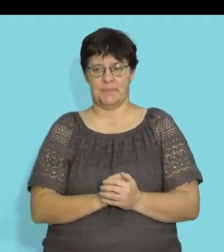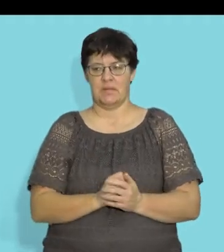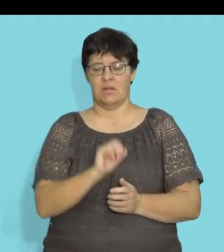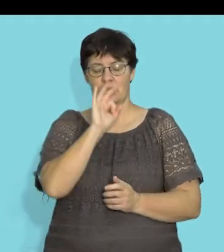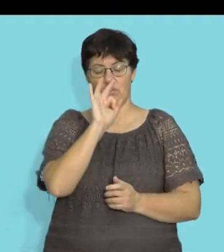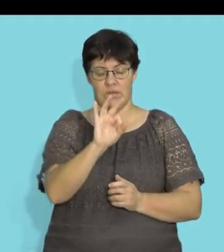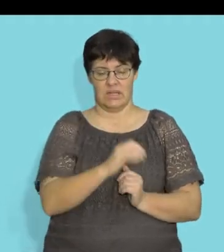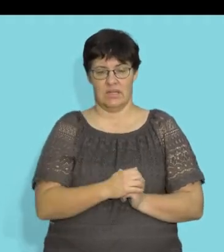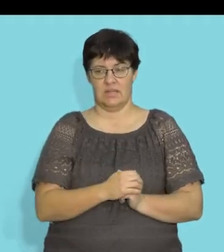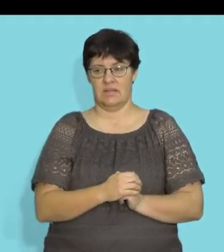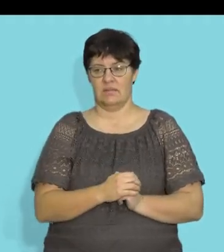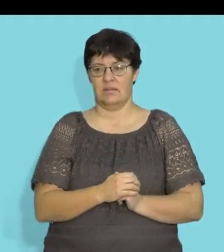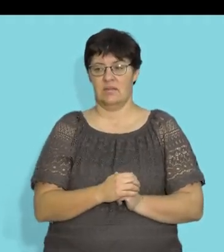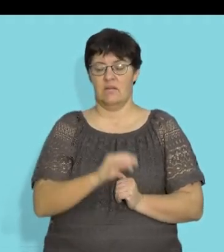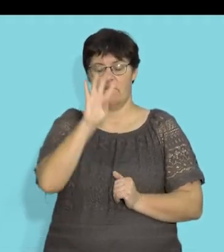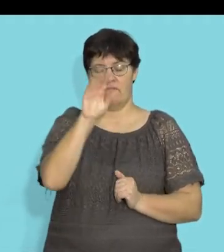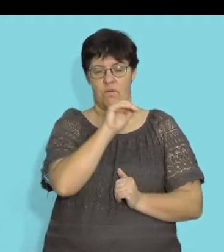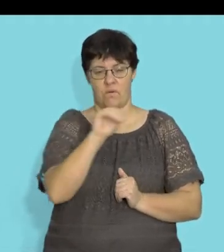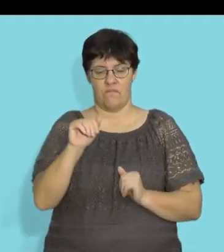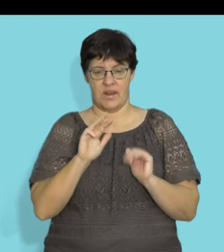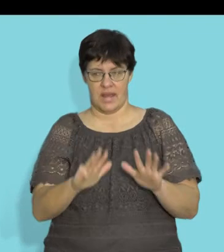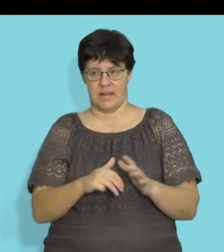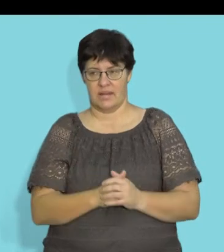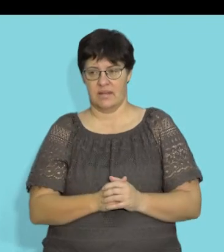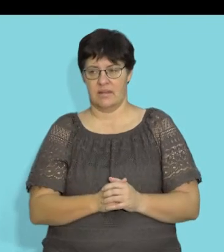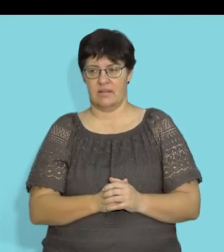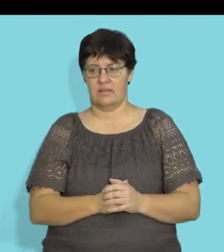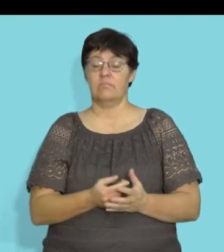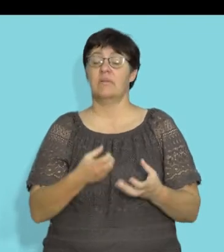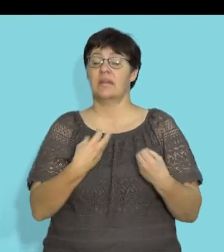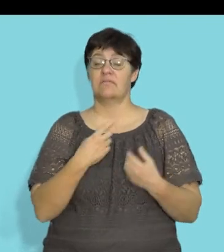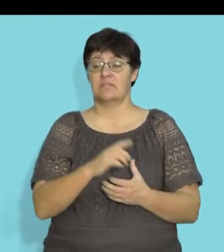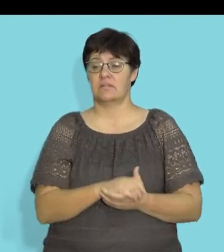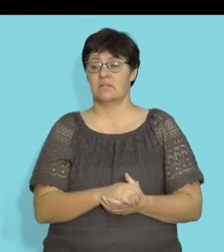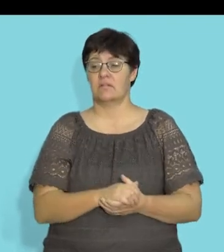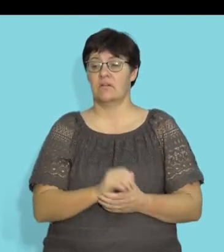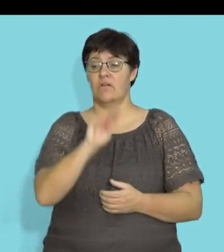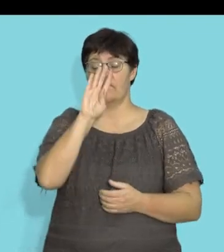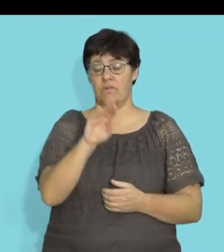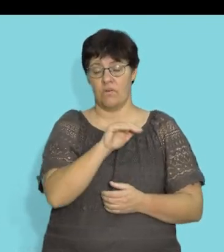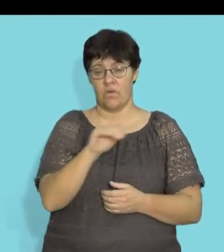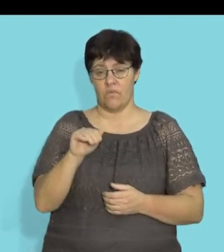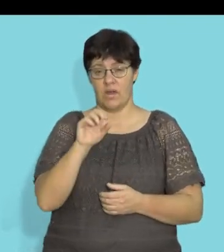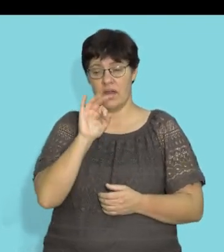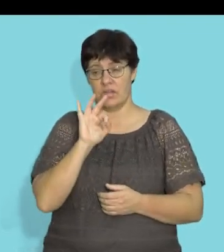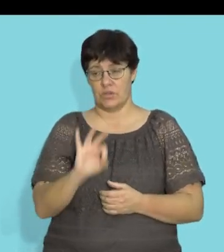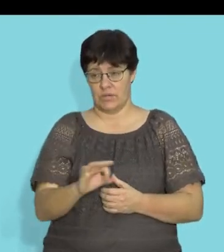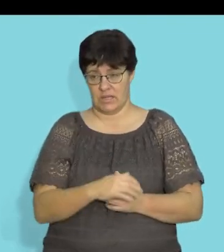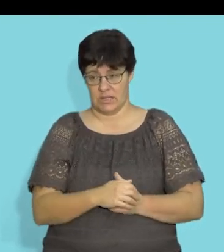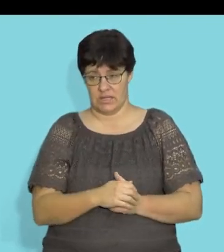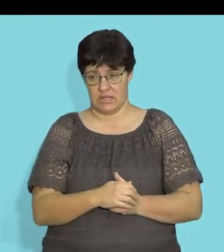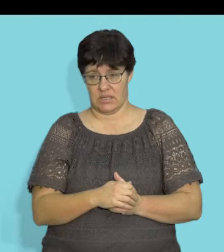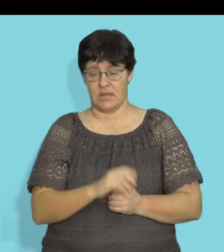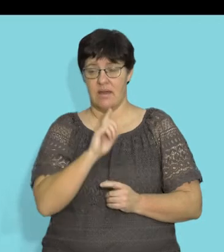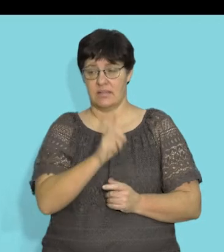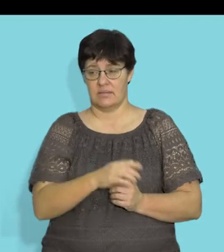is the same thing as 3 times 4 over 9, which gives me 4 over